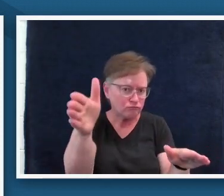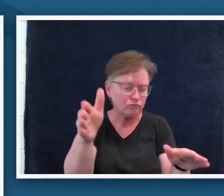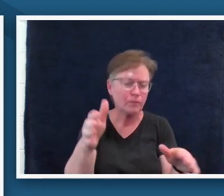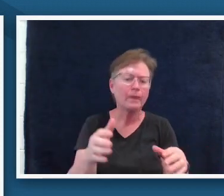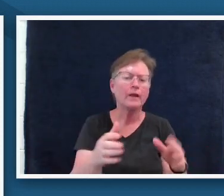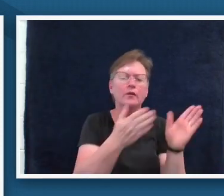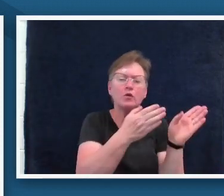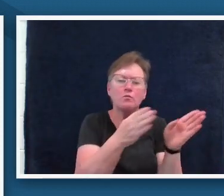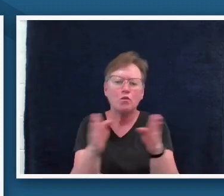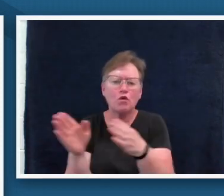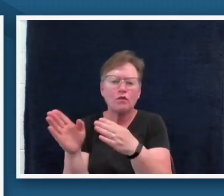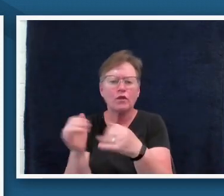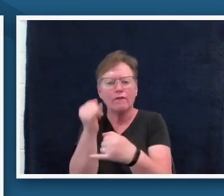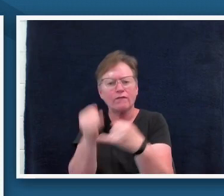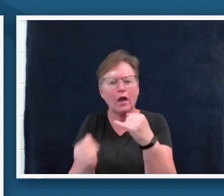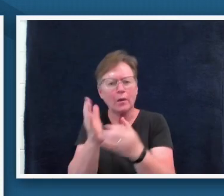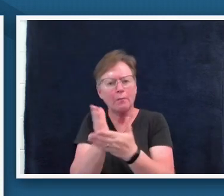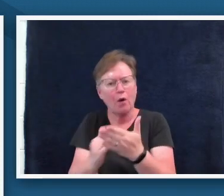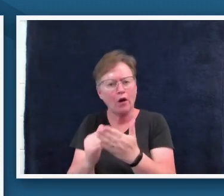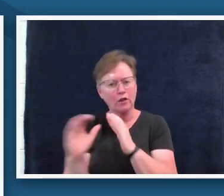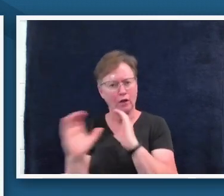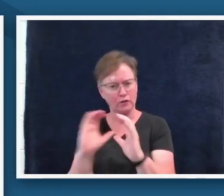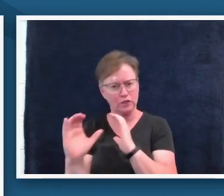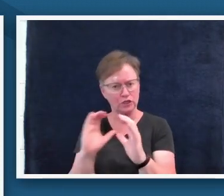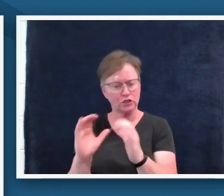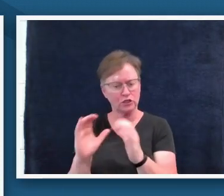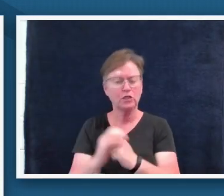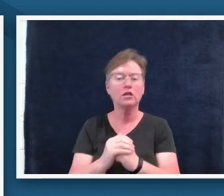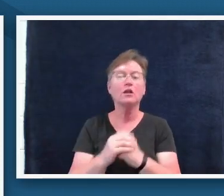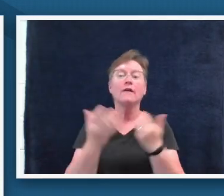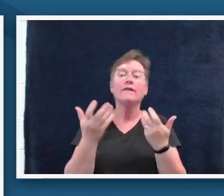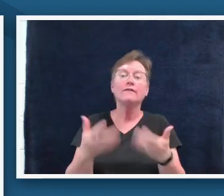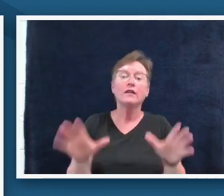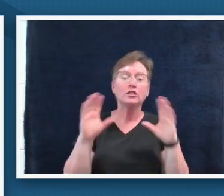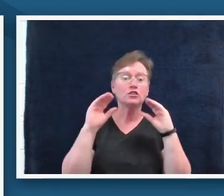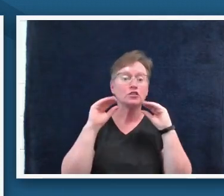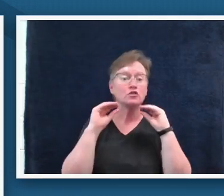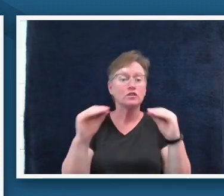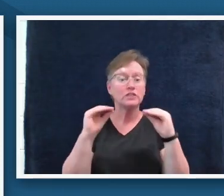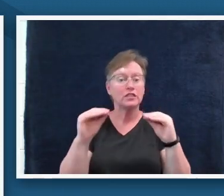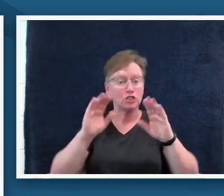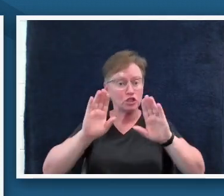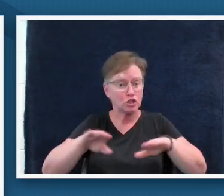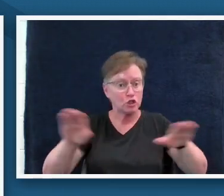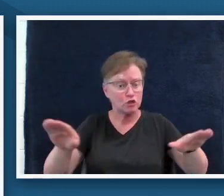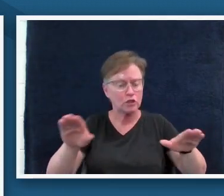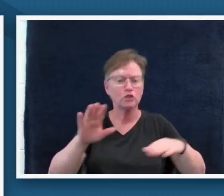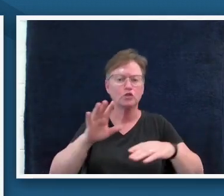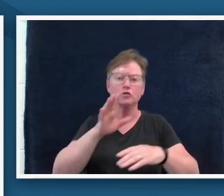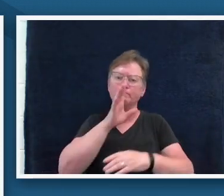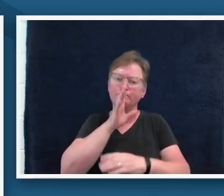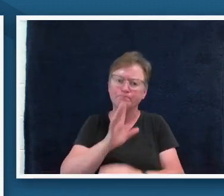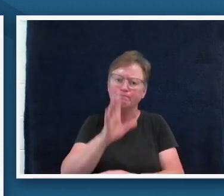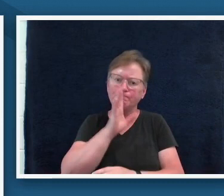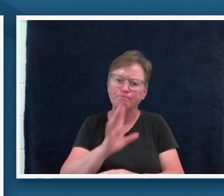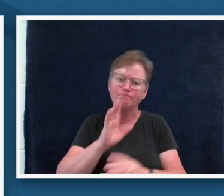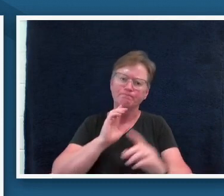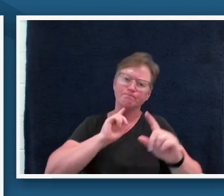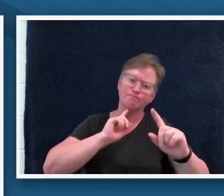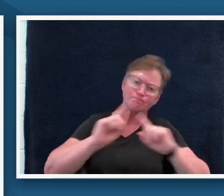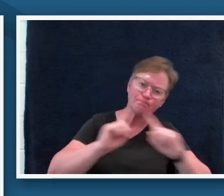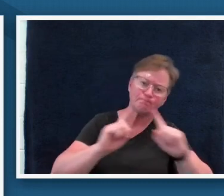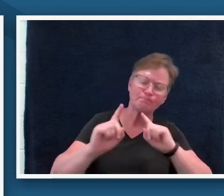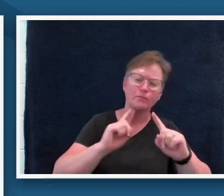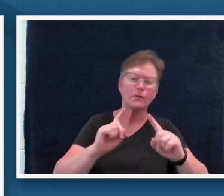you teach kids how to speak in an effective and respectful way, once you've developed in them a sense of